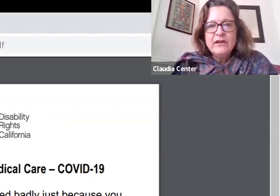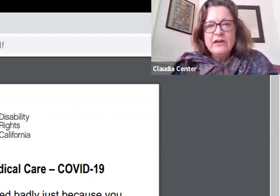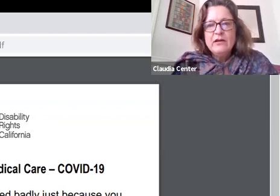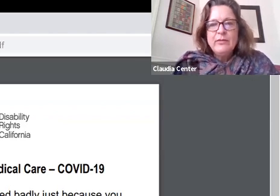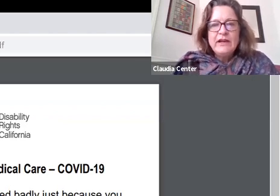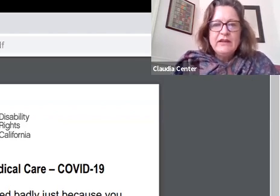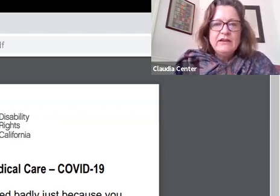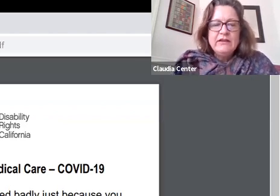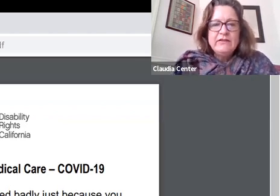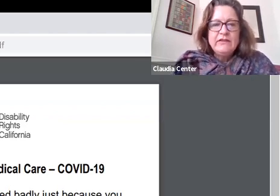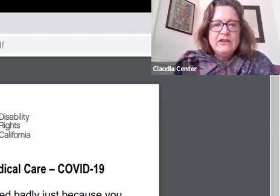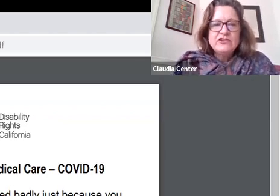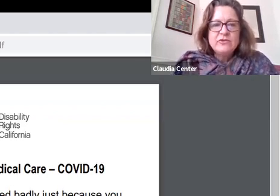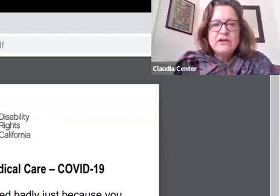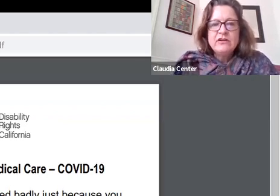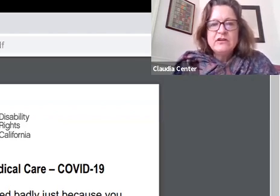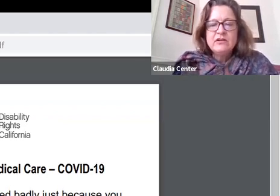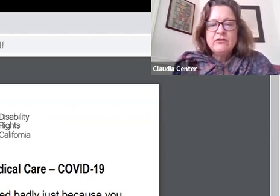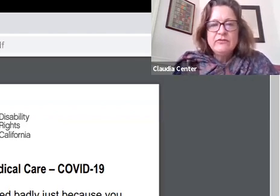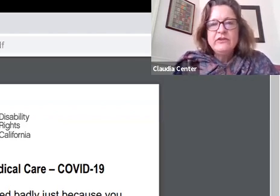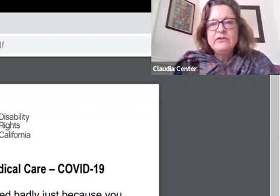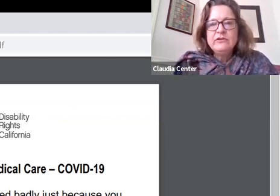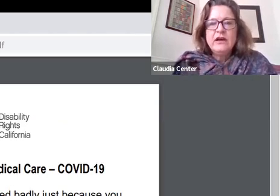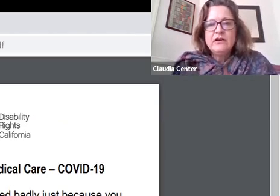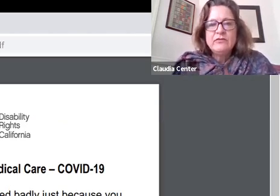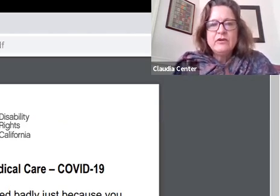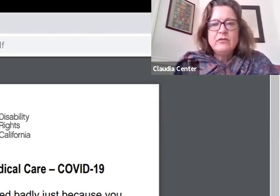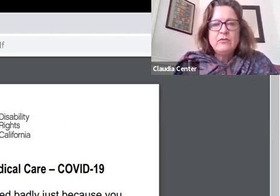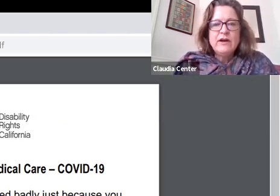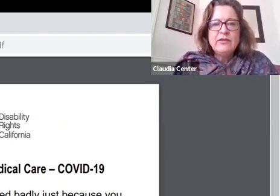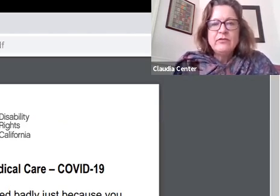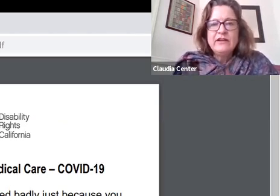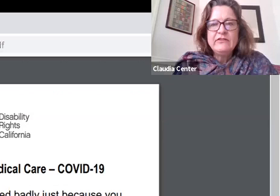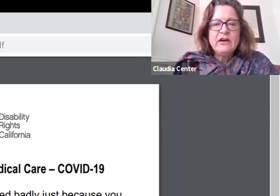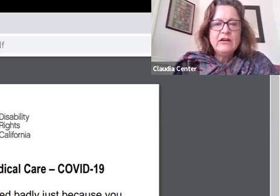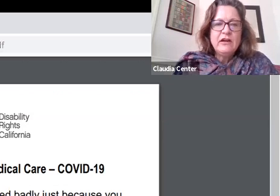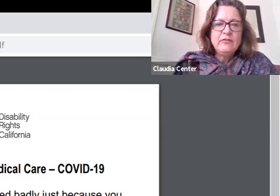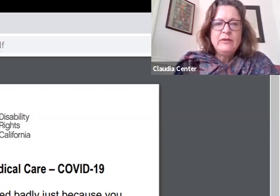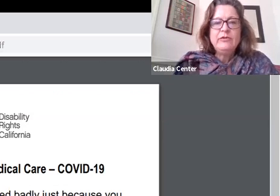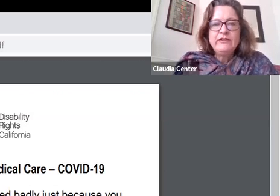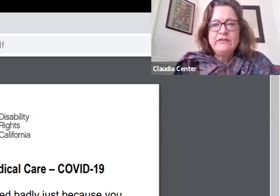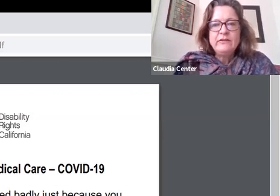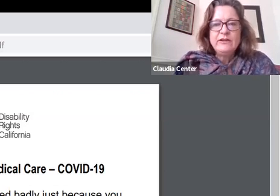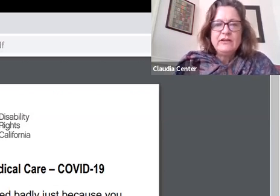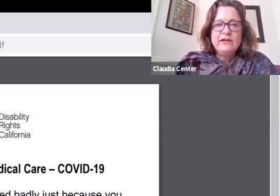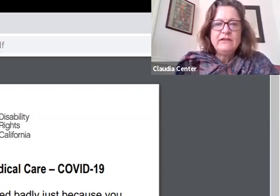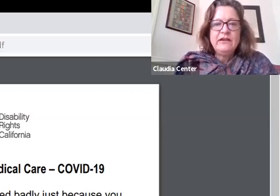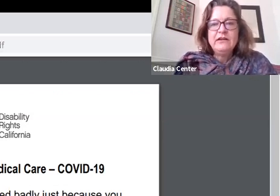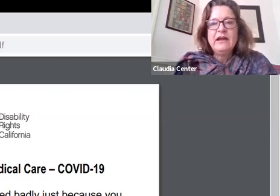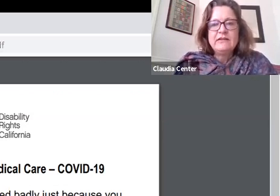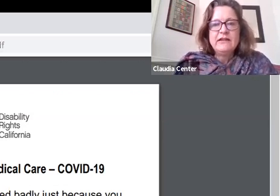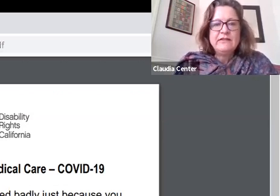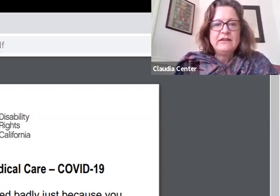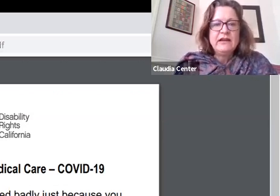better. But it is a short review of what the rights are of people with disabilities